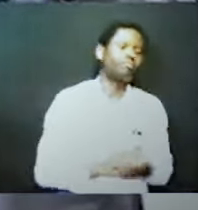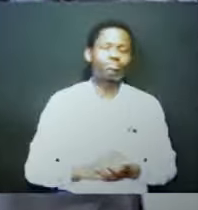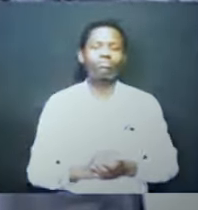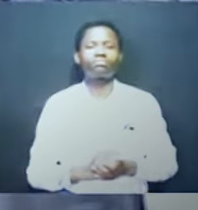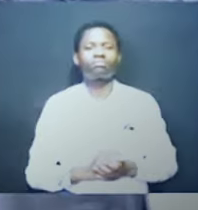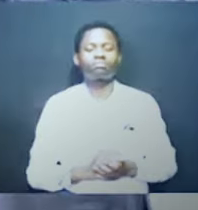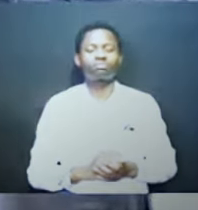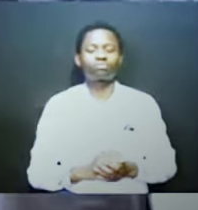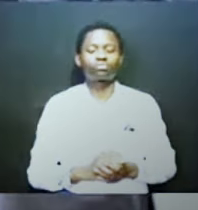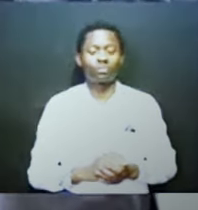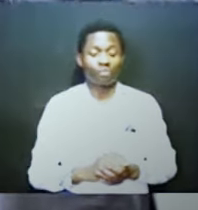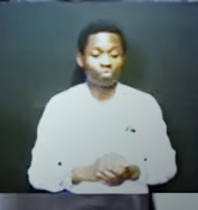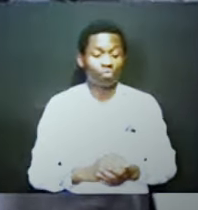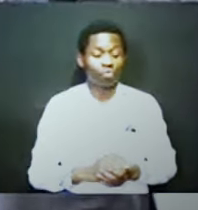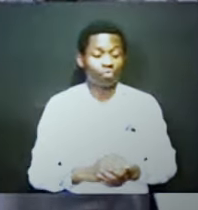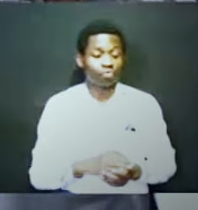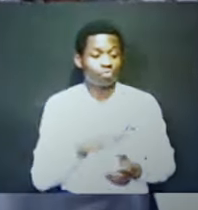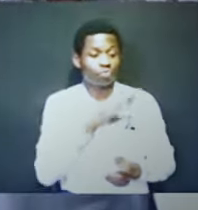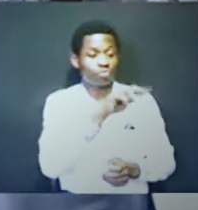So I